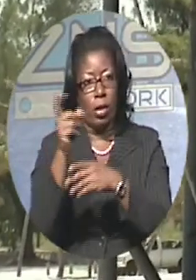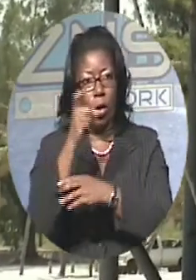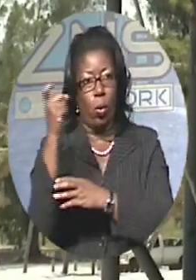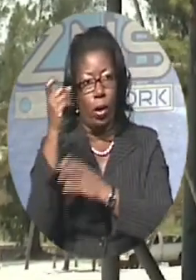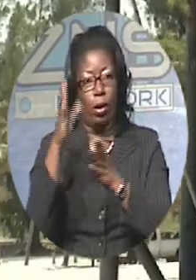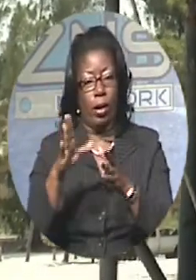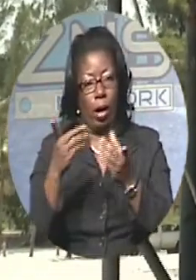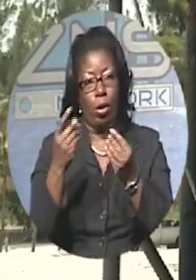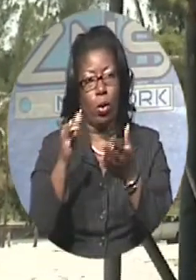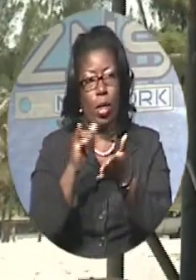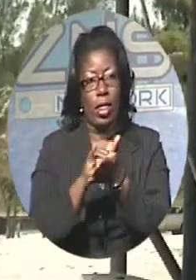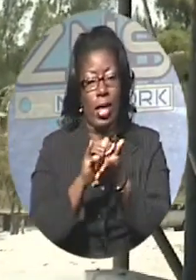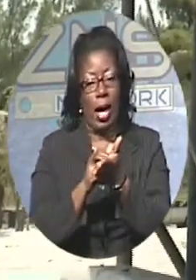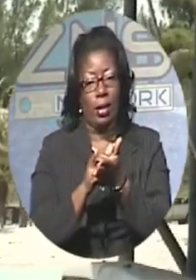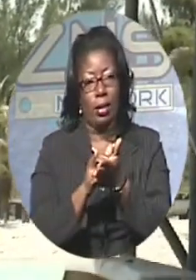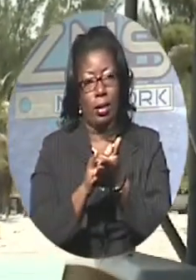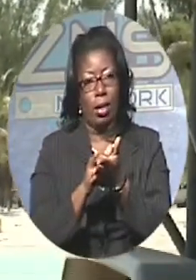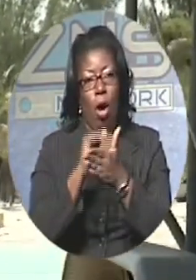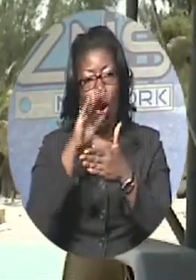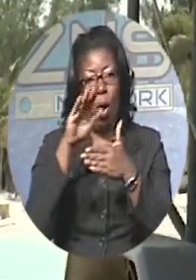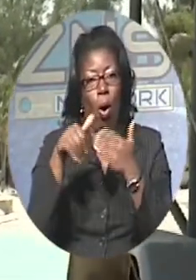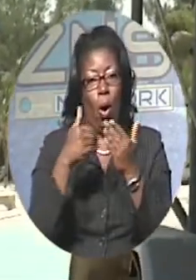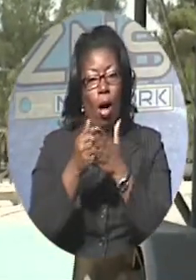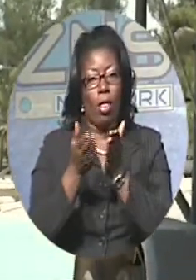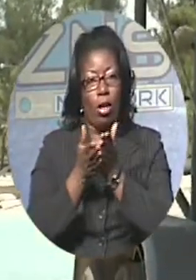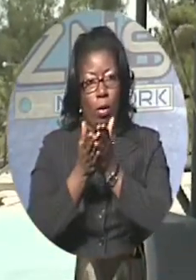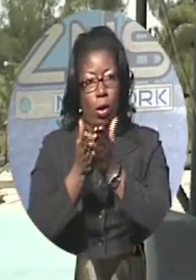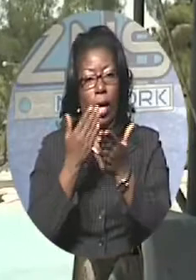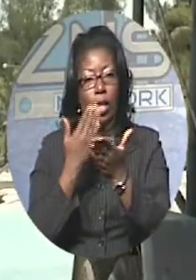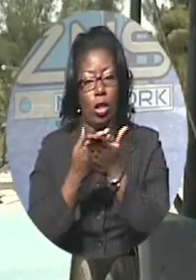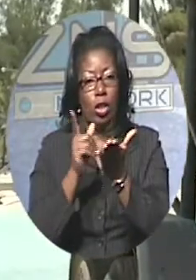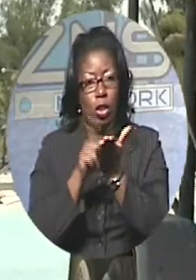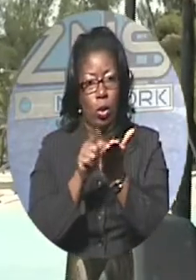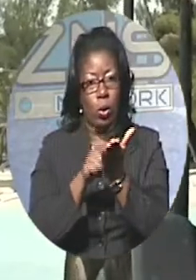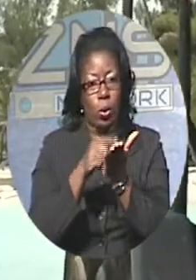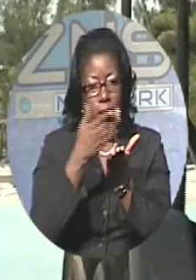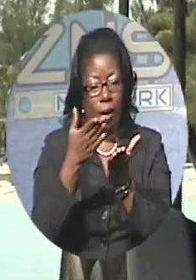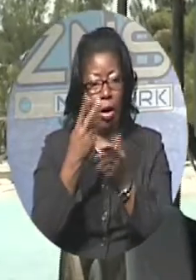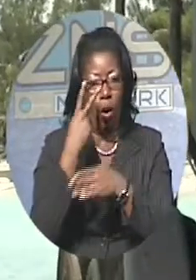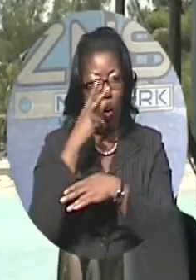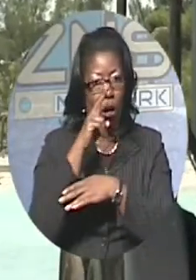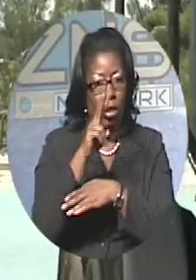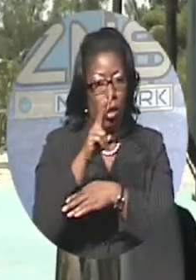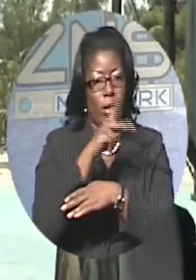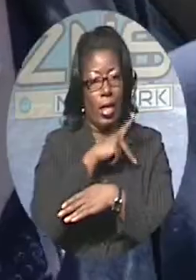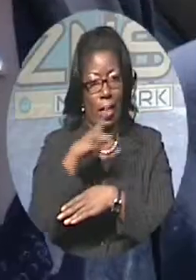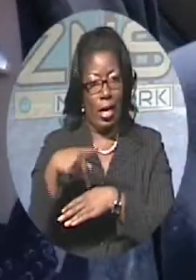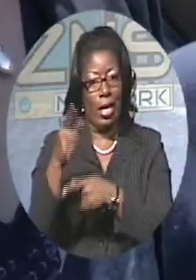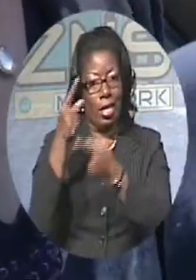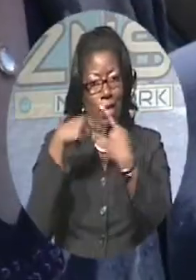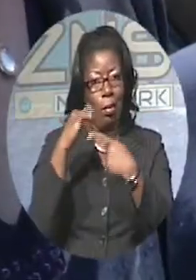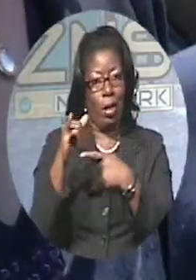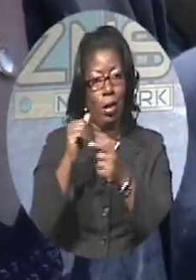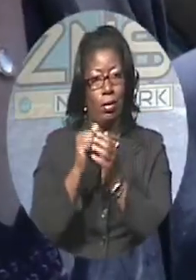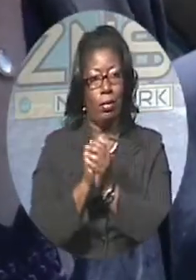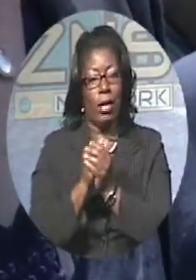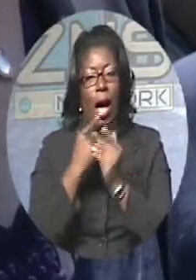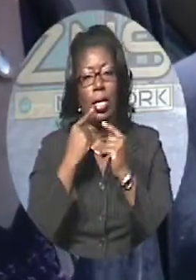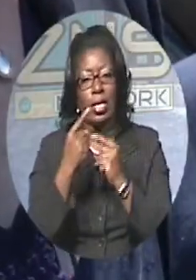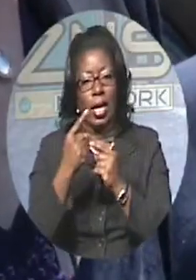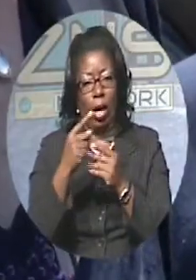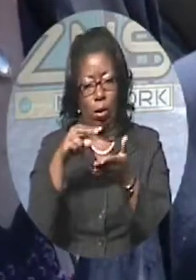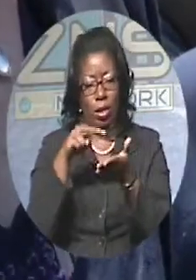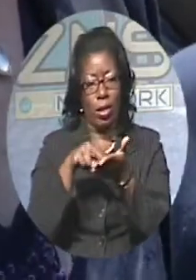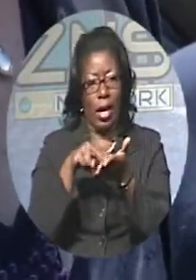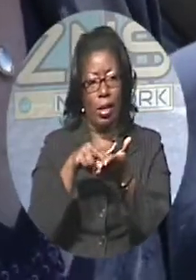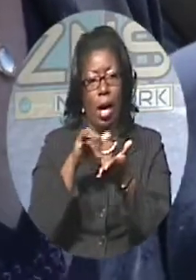that. All the boats are good news, them. Watch out, the king is coming. I've made a statement, I'm going to stand